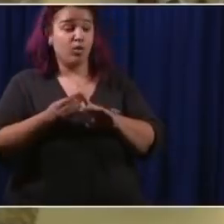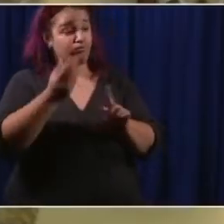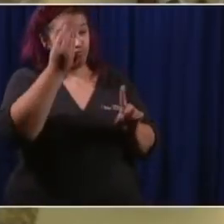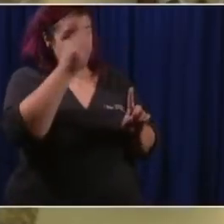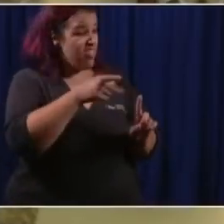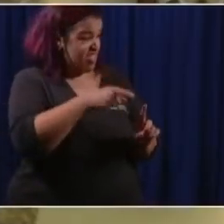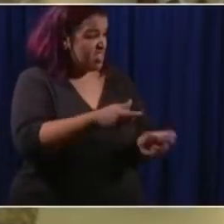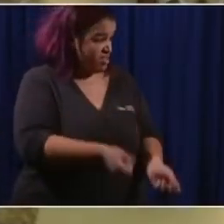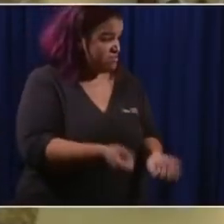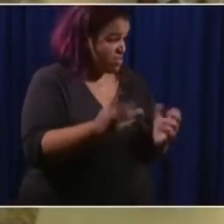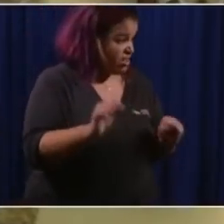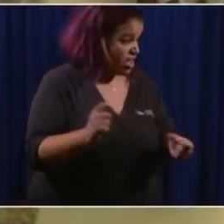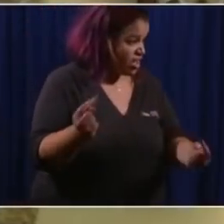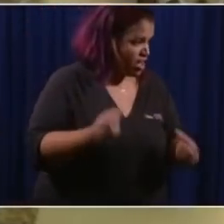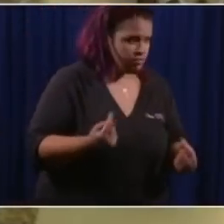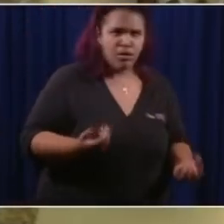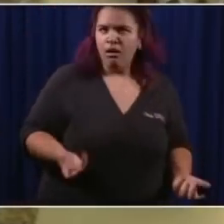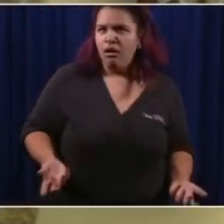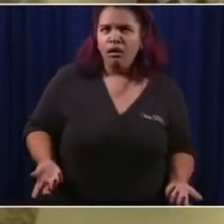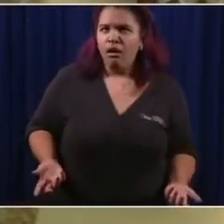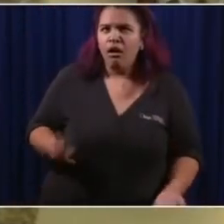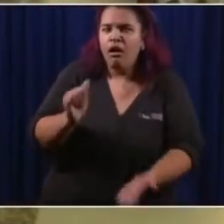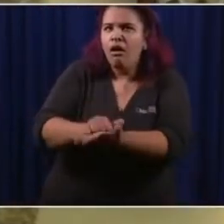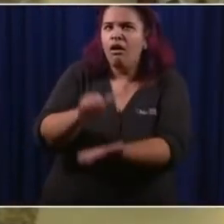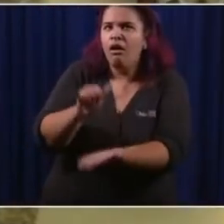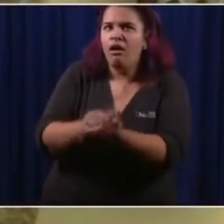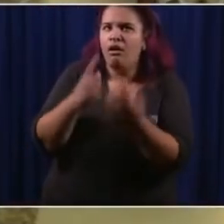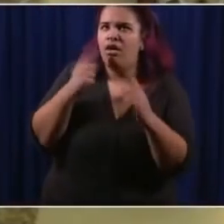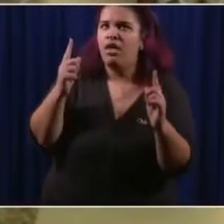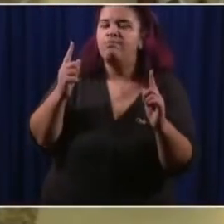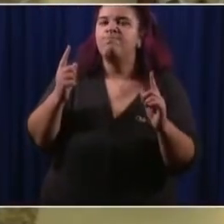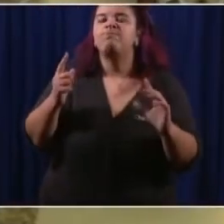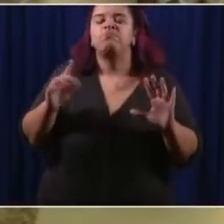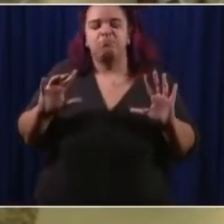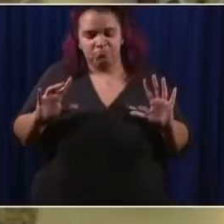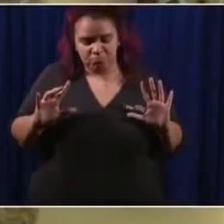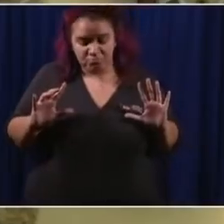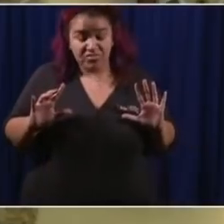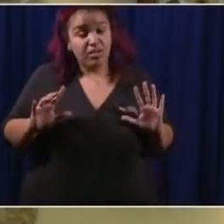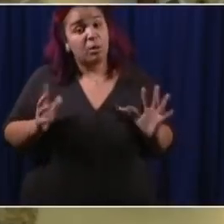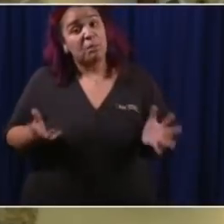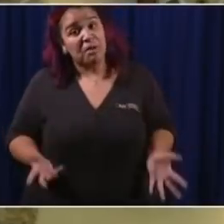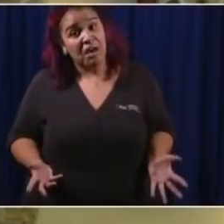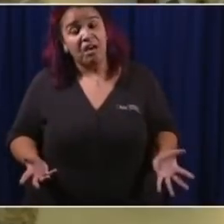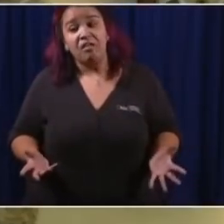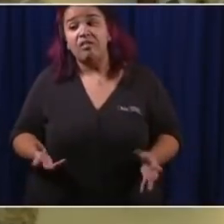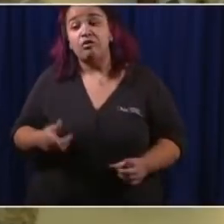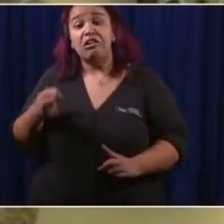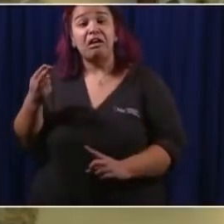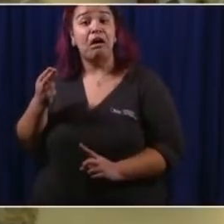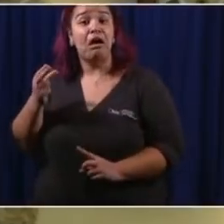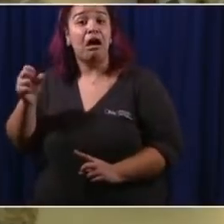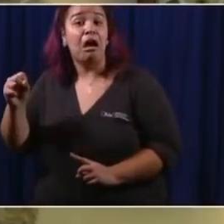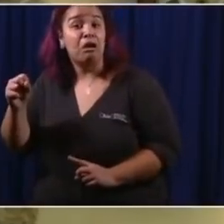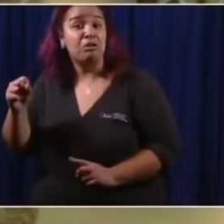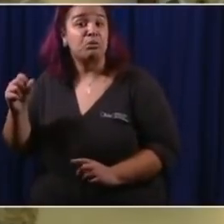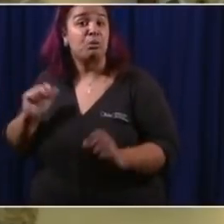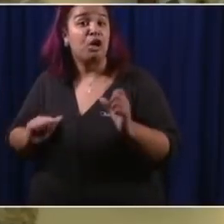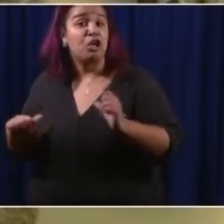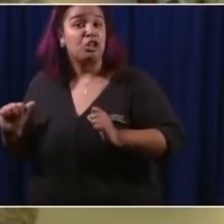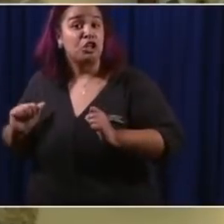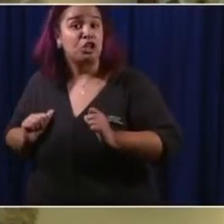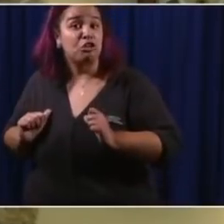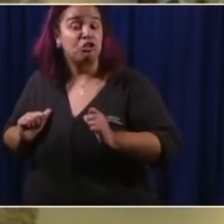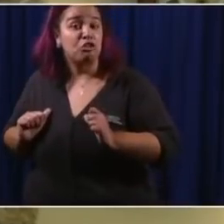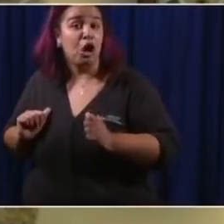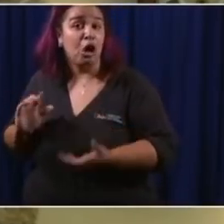But we also know that it could work maybe for a high school theater company.